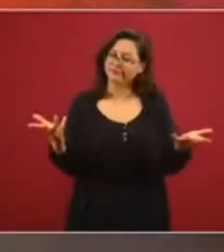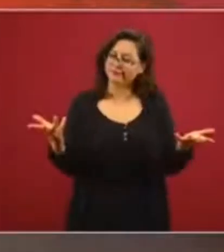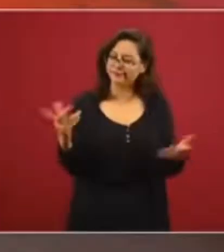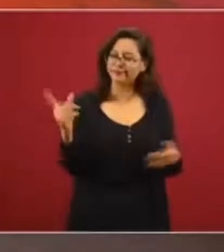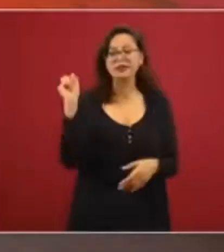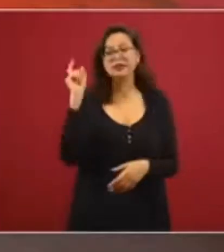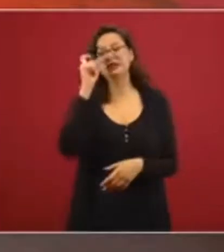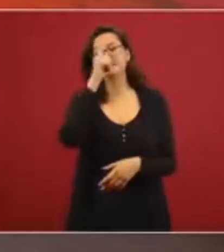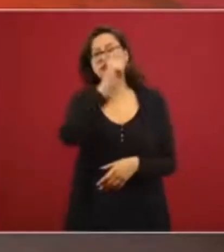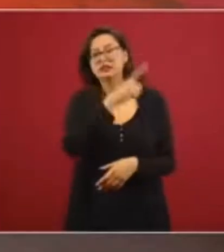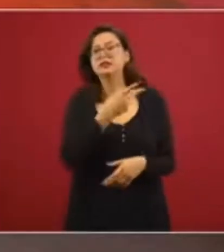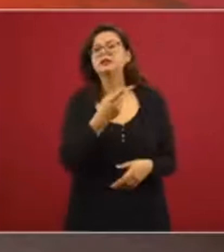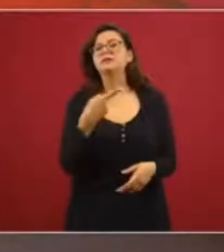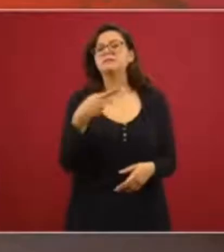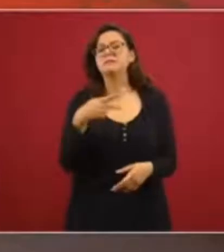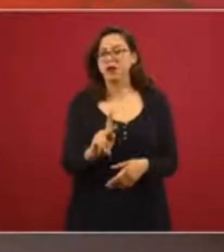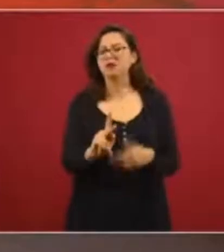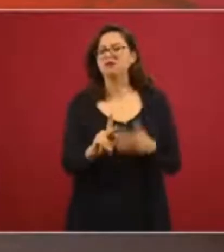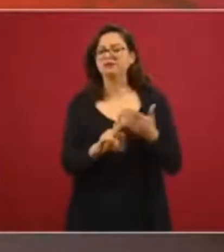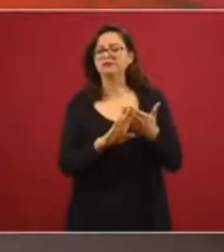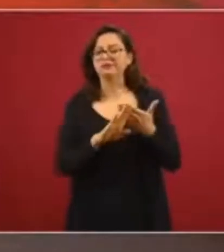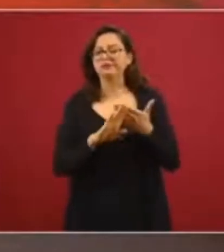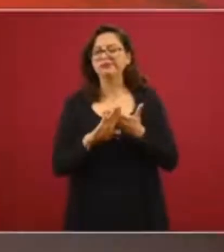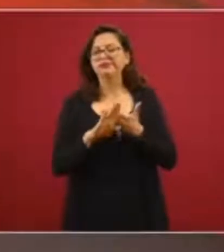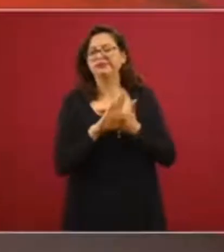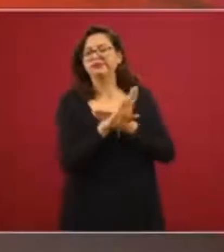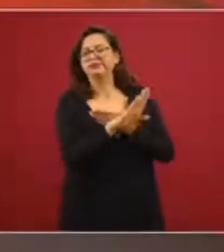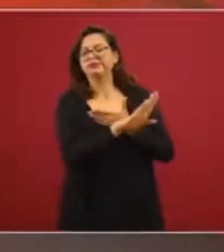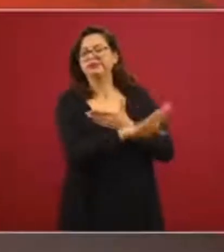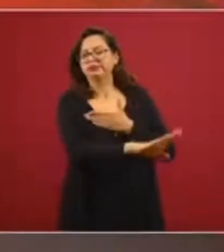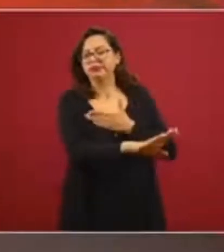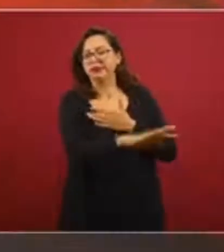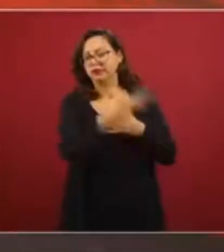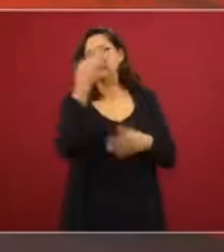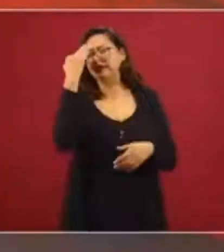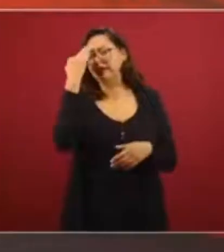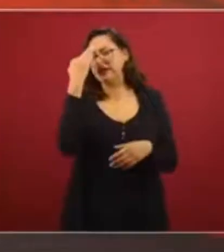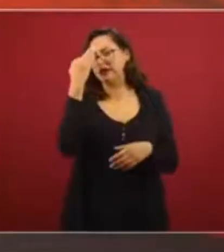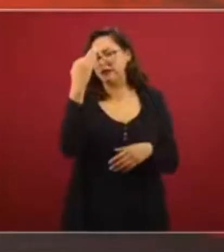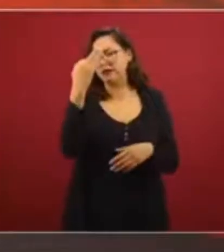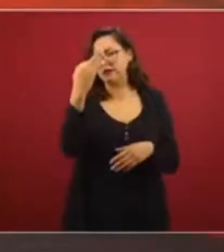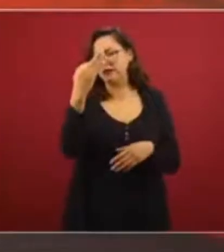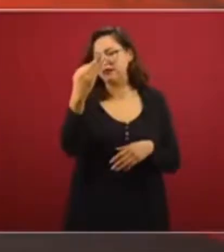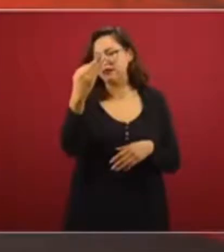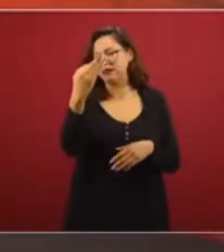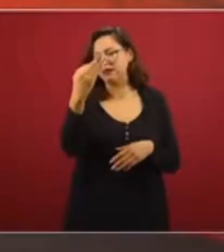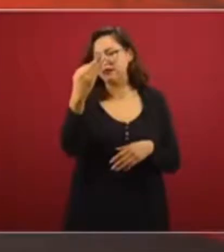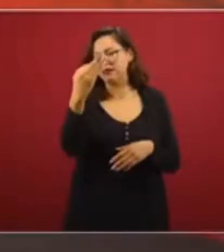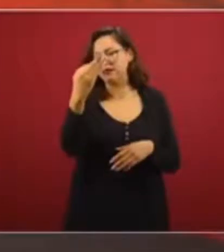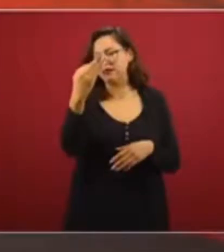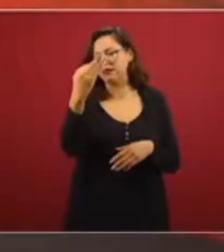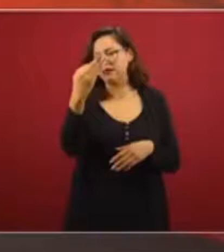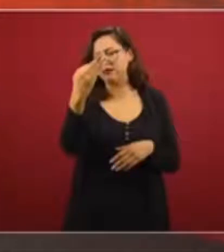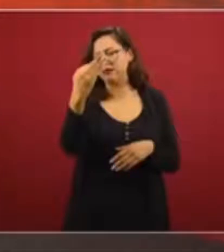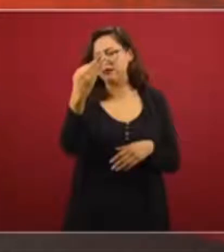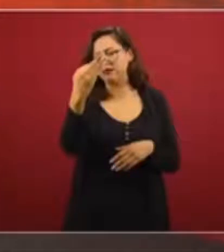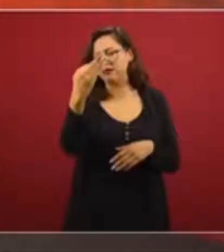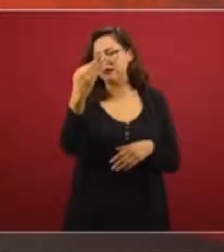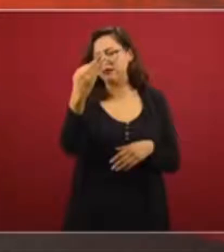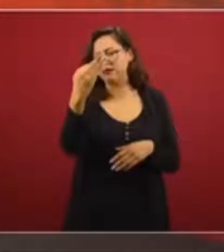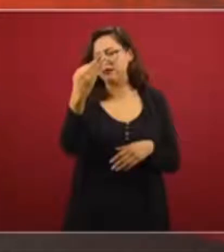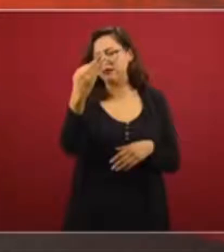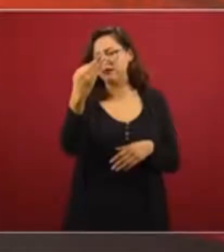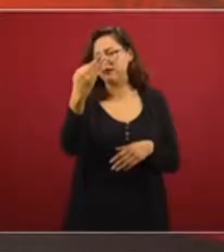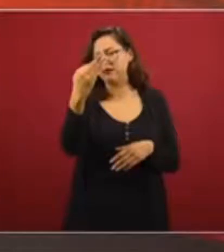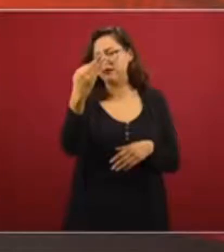in order to be y objective, alejarla por mucho tiempo de la vida pública. but at least to get it